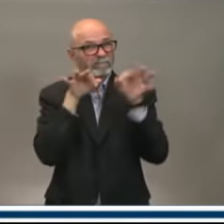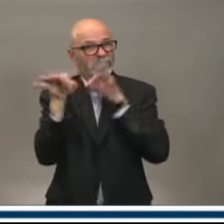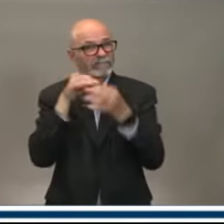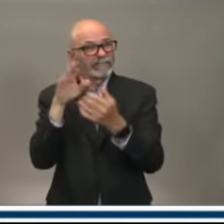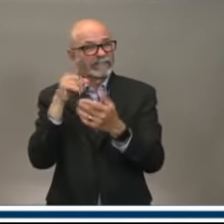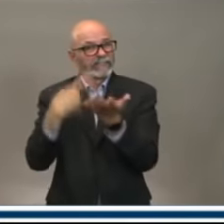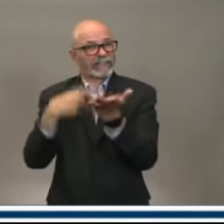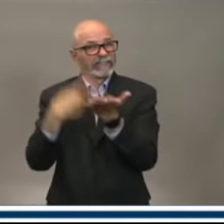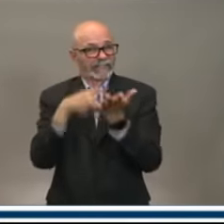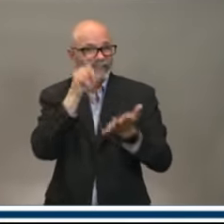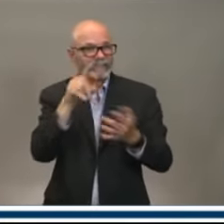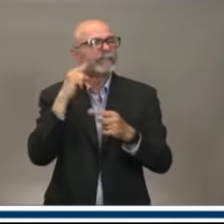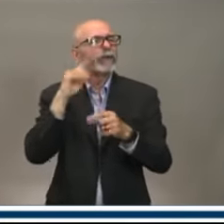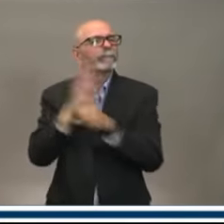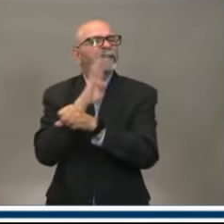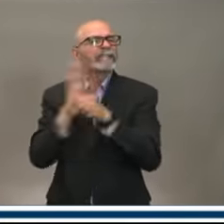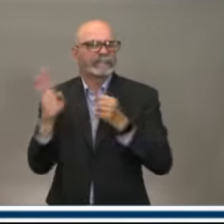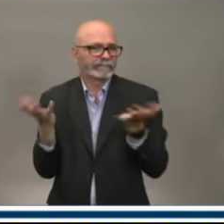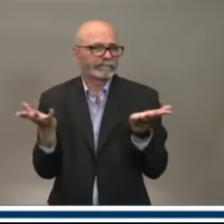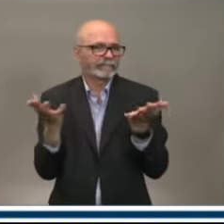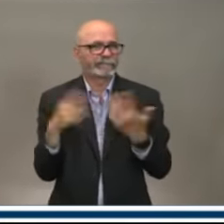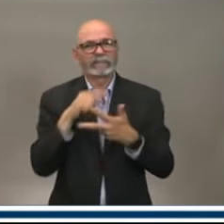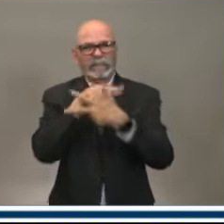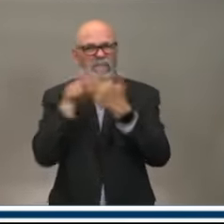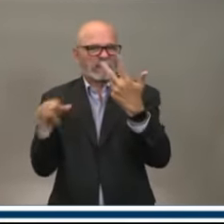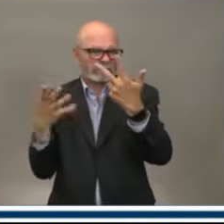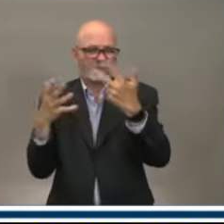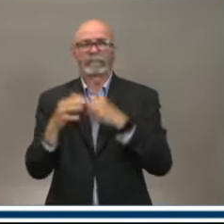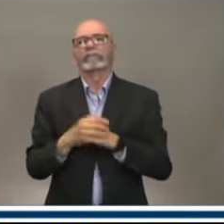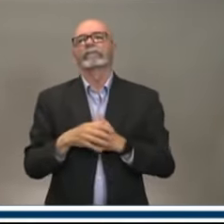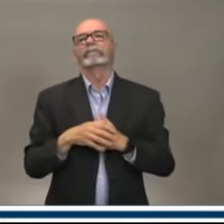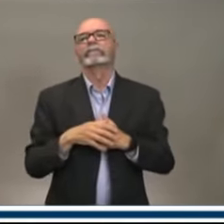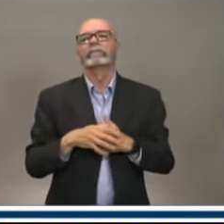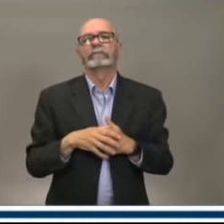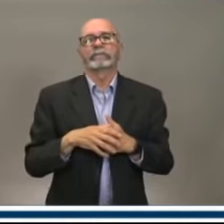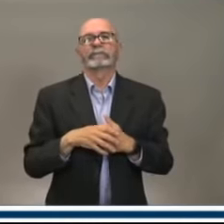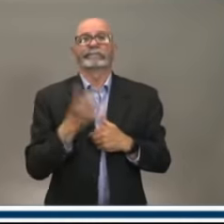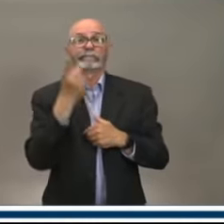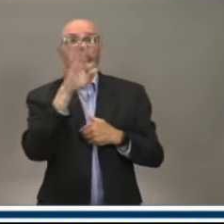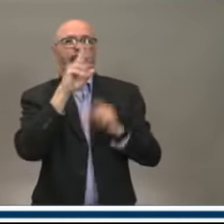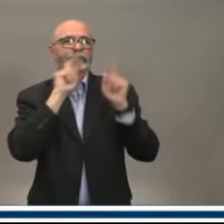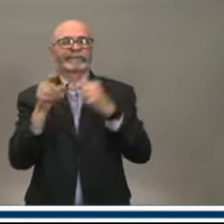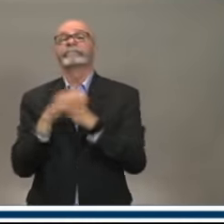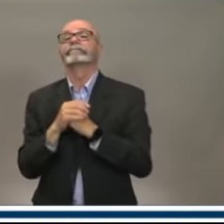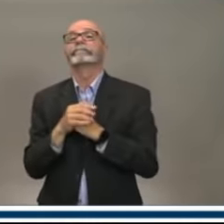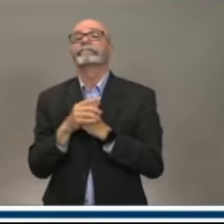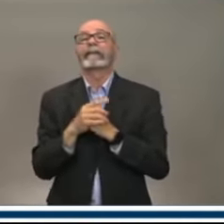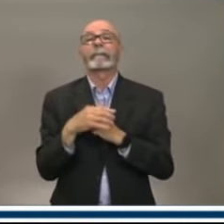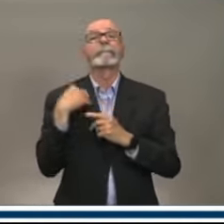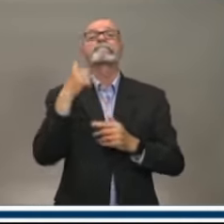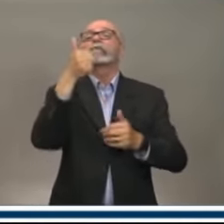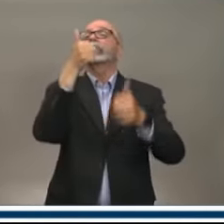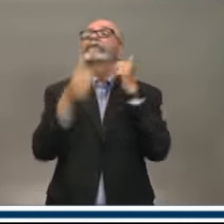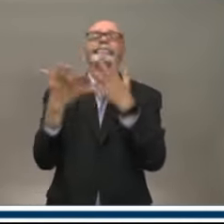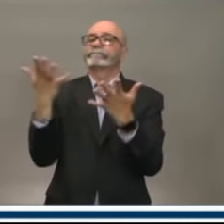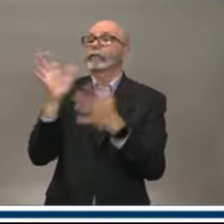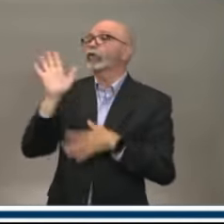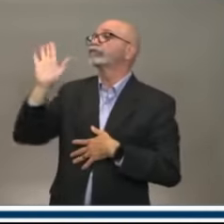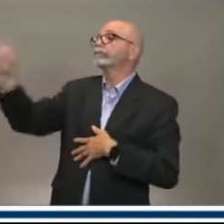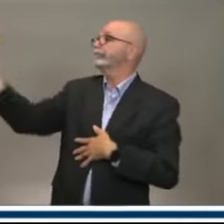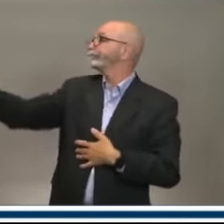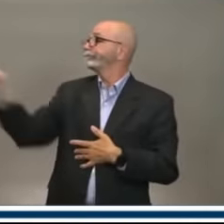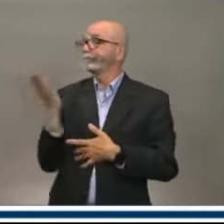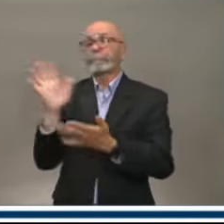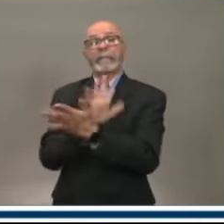certainly types of activity of businesses, but really the most important thing is what are the plans that they come back. Whether they're low, medium, or high